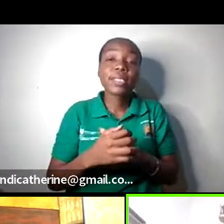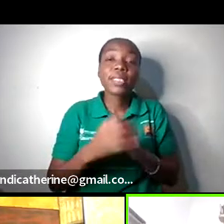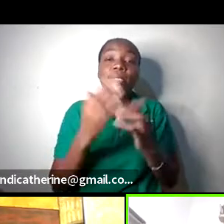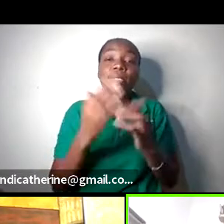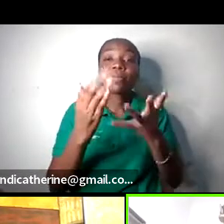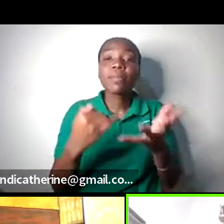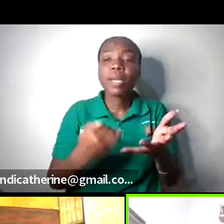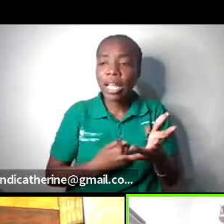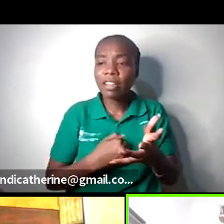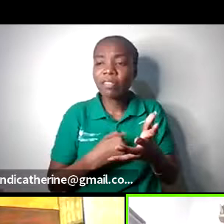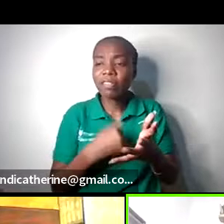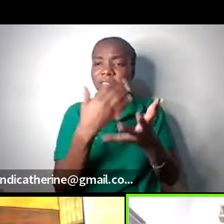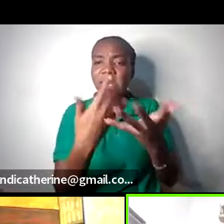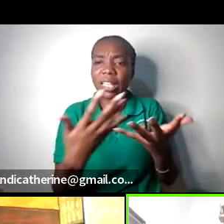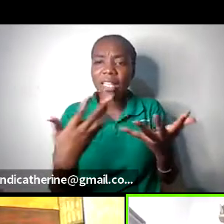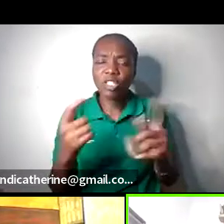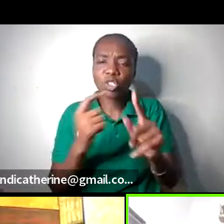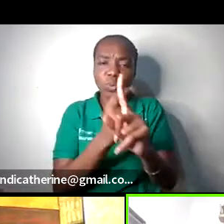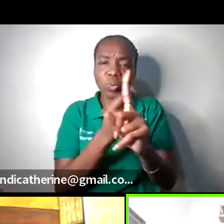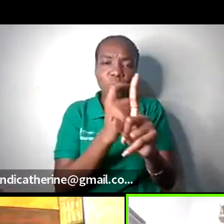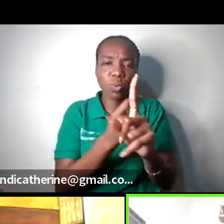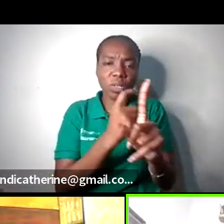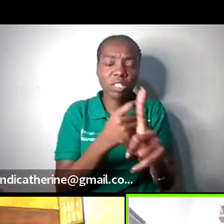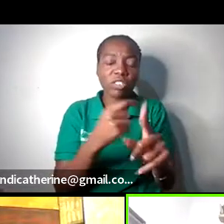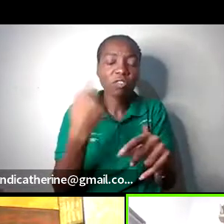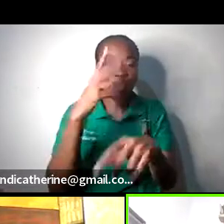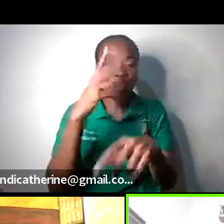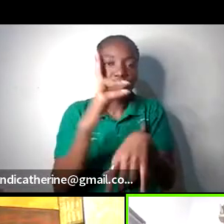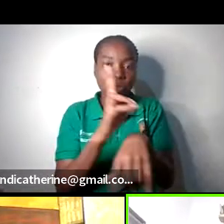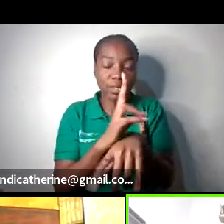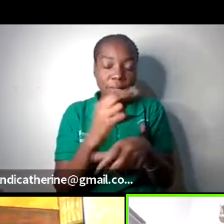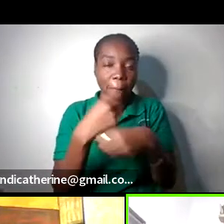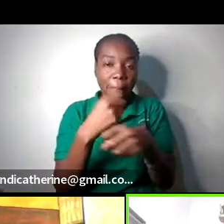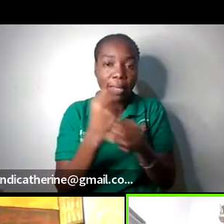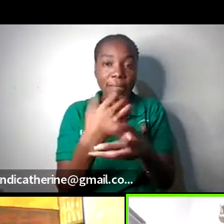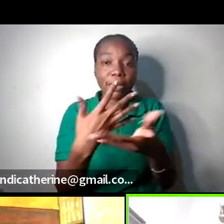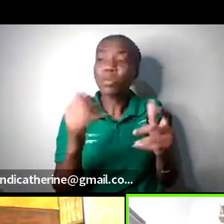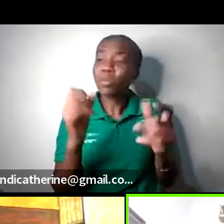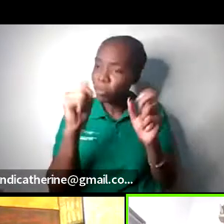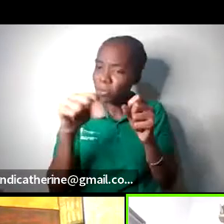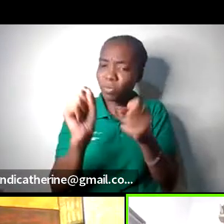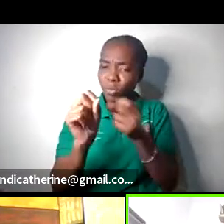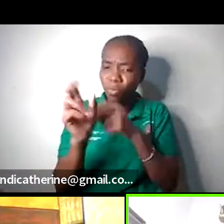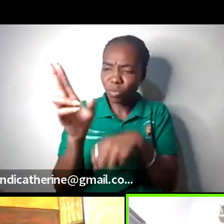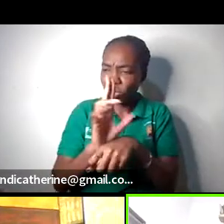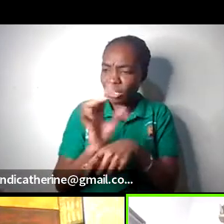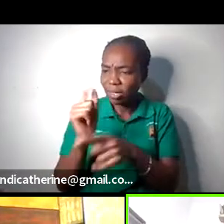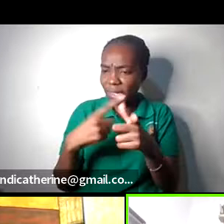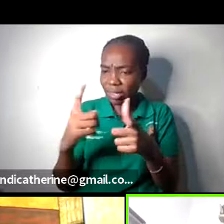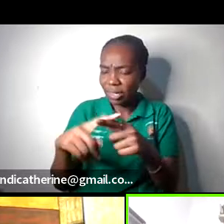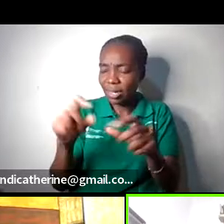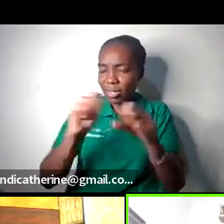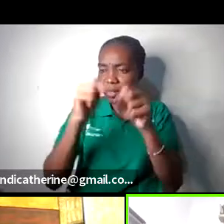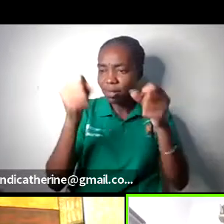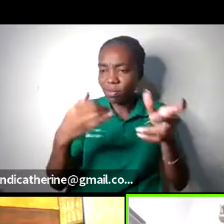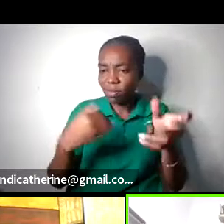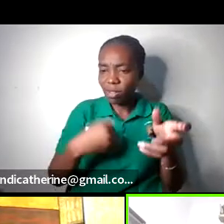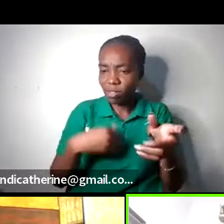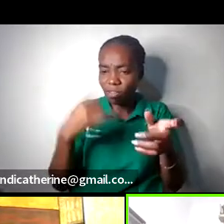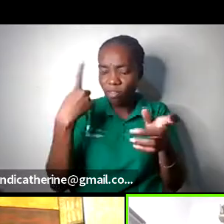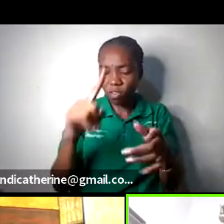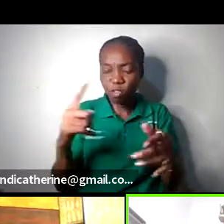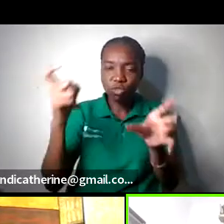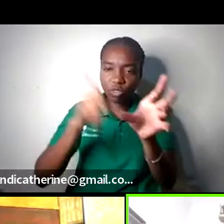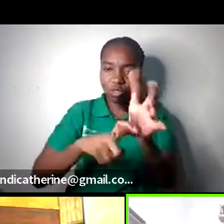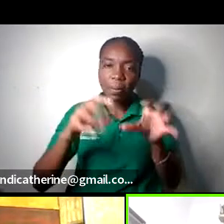this country in their finished form, and we can then have systems to penetrate the market out